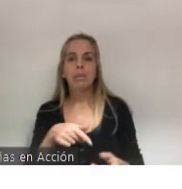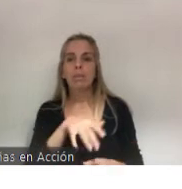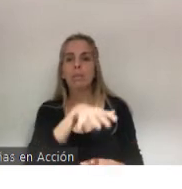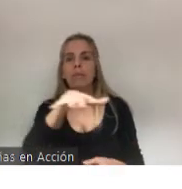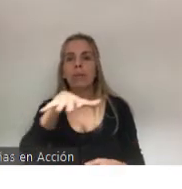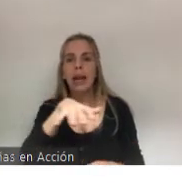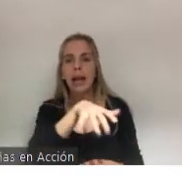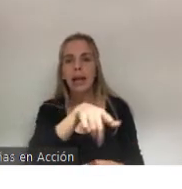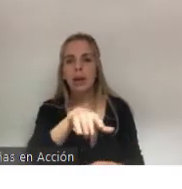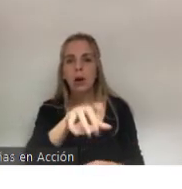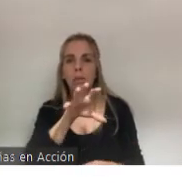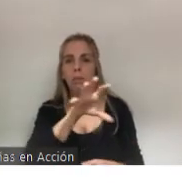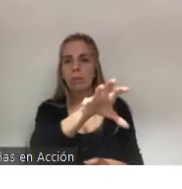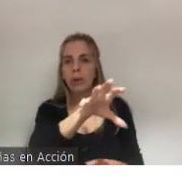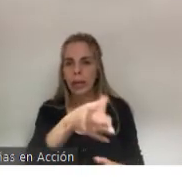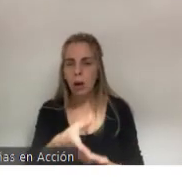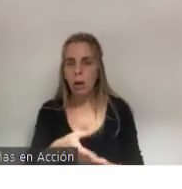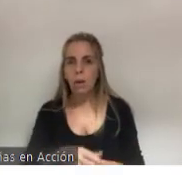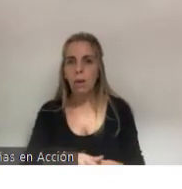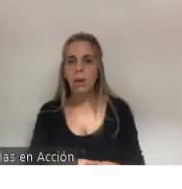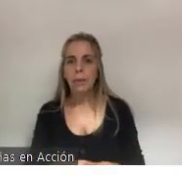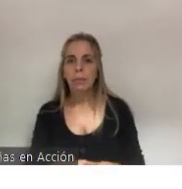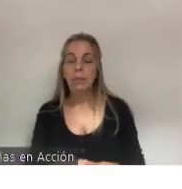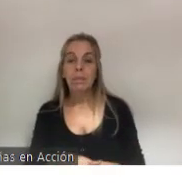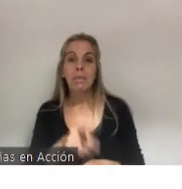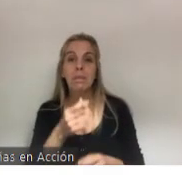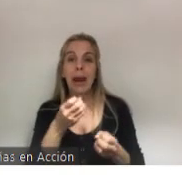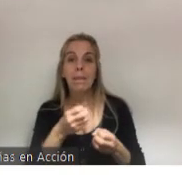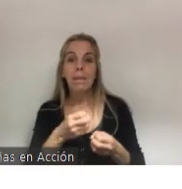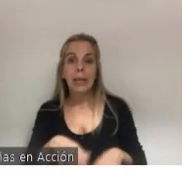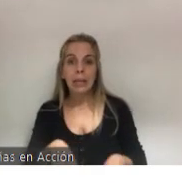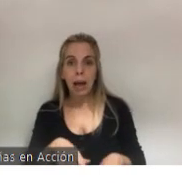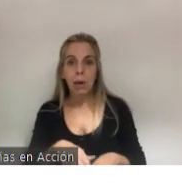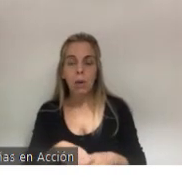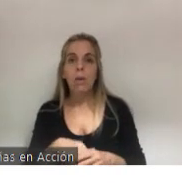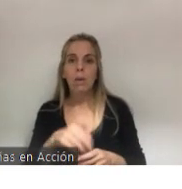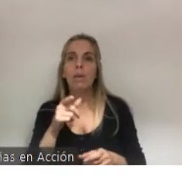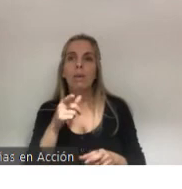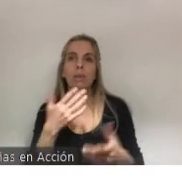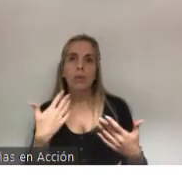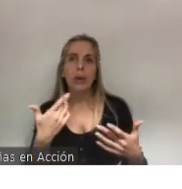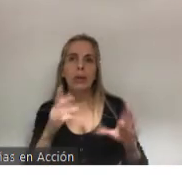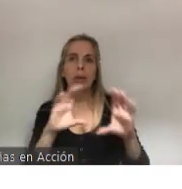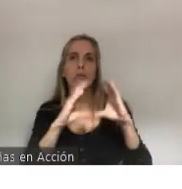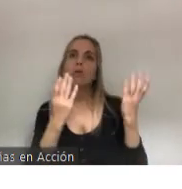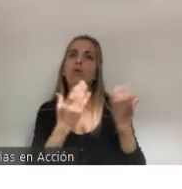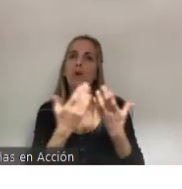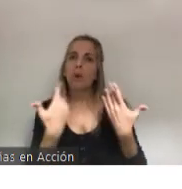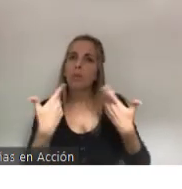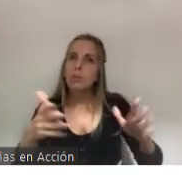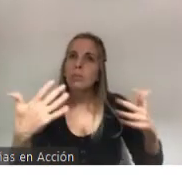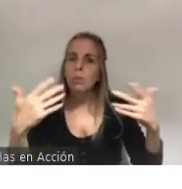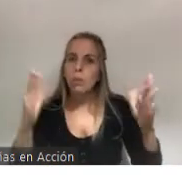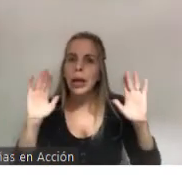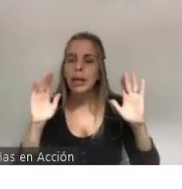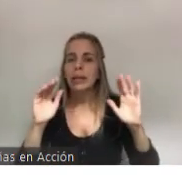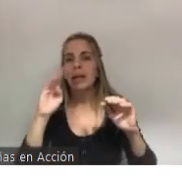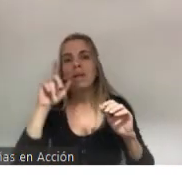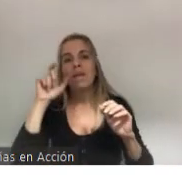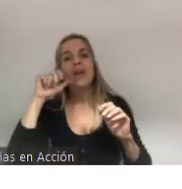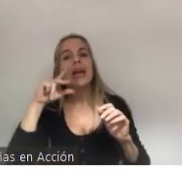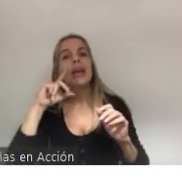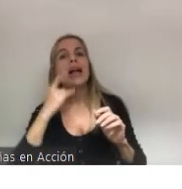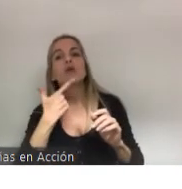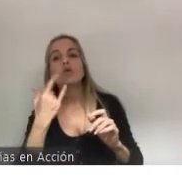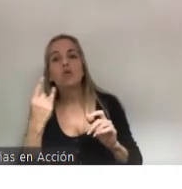should say, well, the reaction will be, for starters, a possible world.